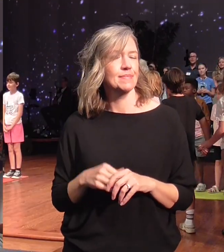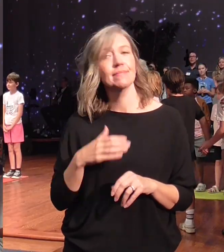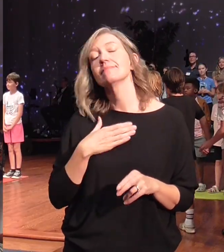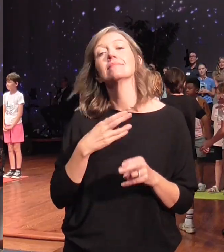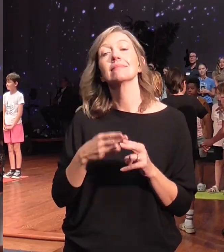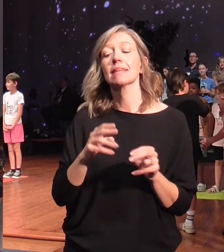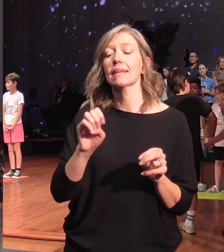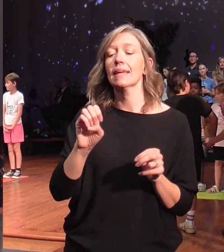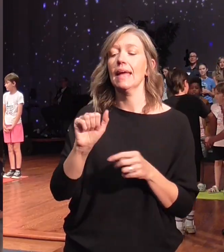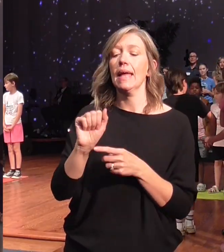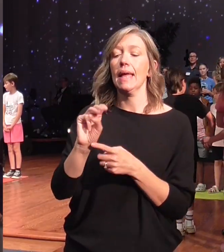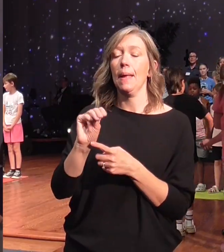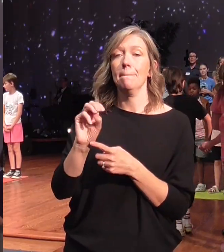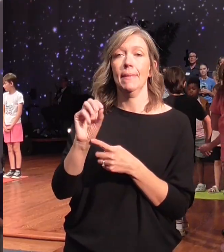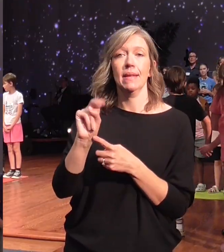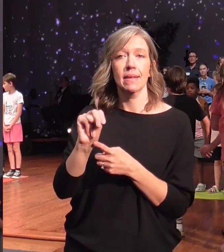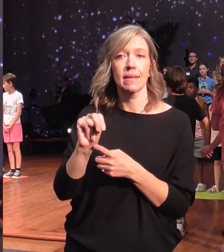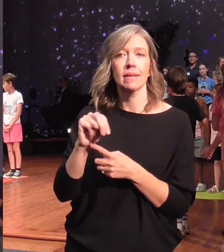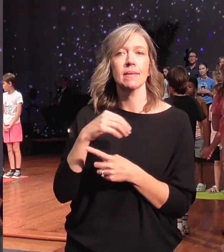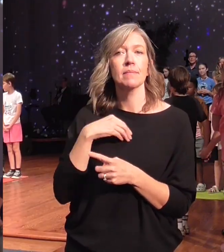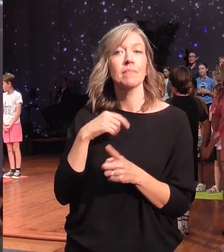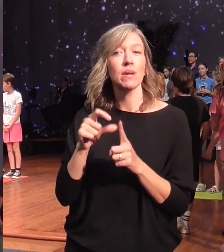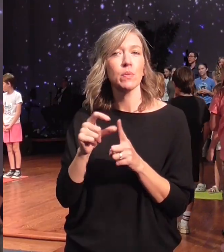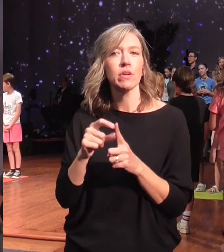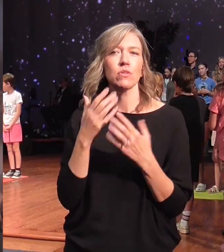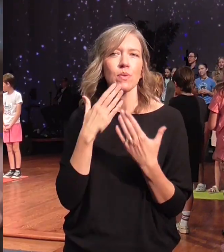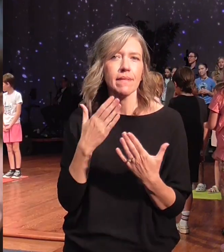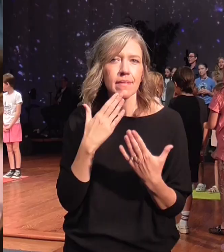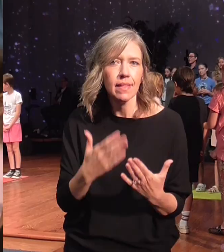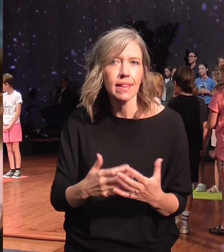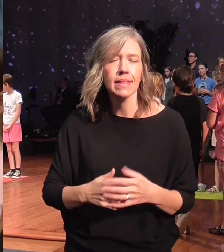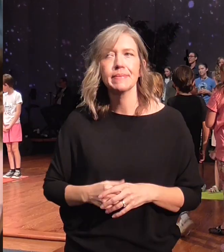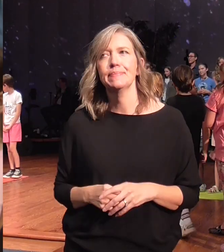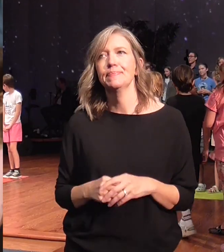My name's Eamon, and my power word is grateful.